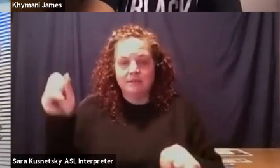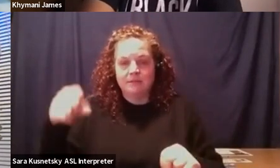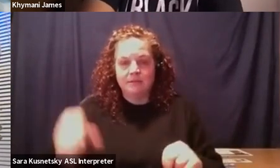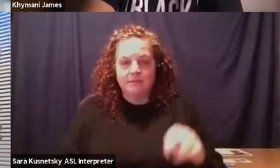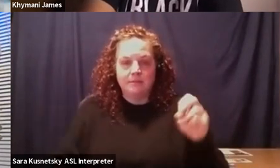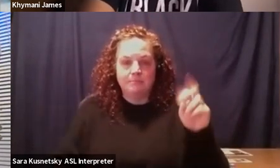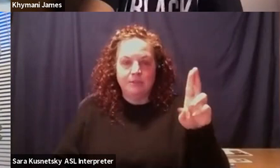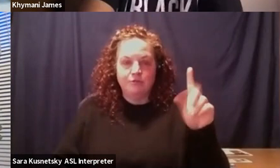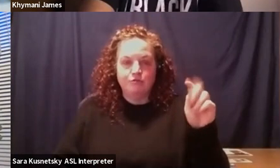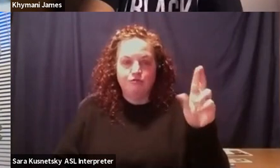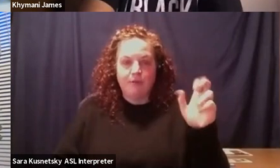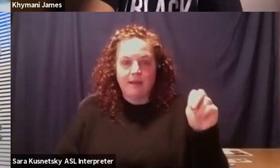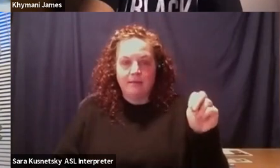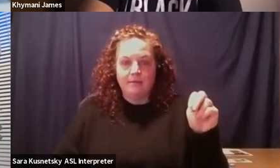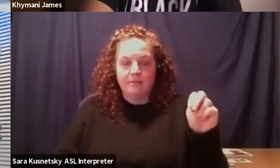Tran?